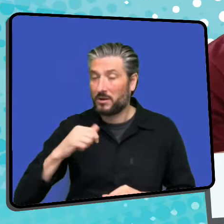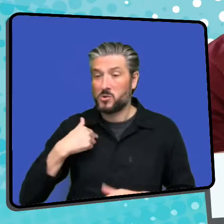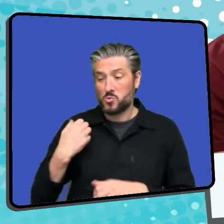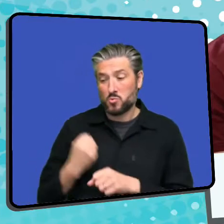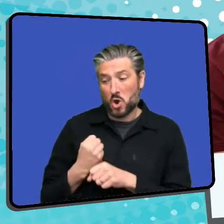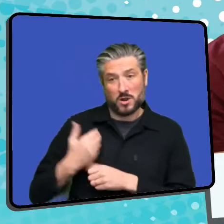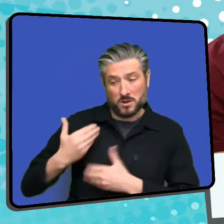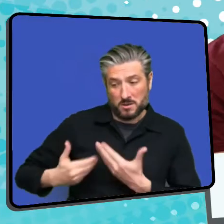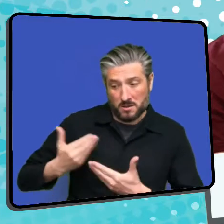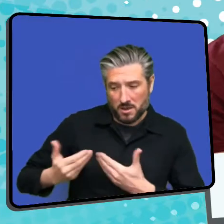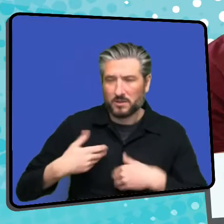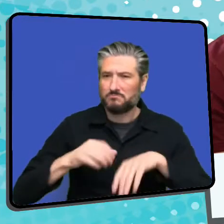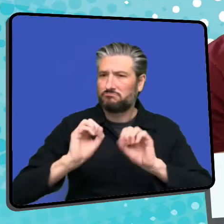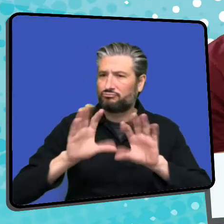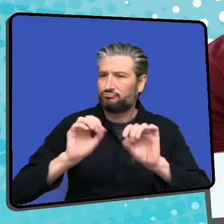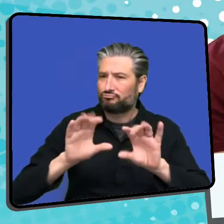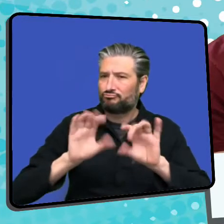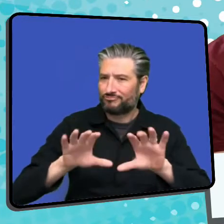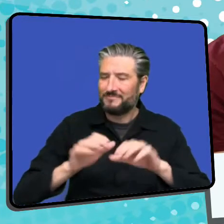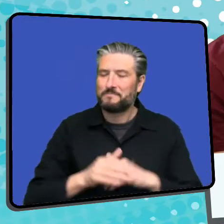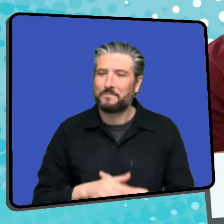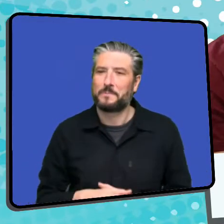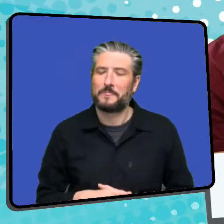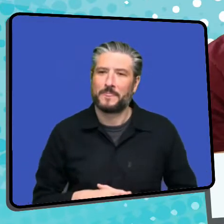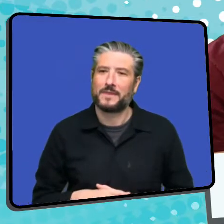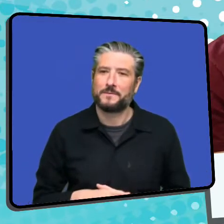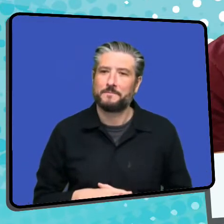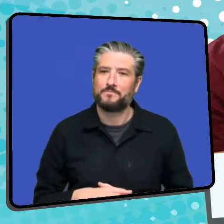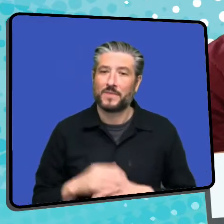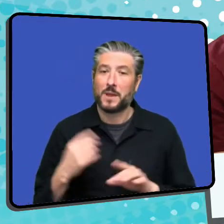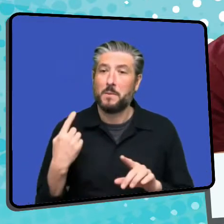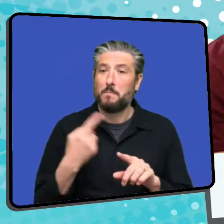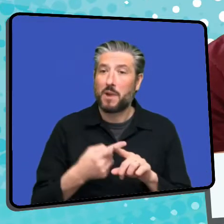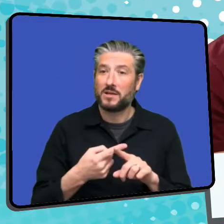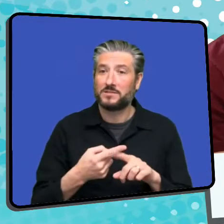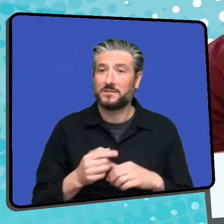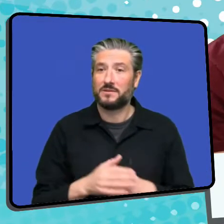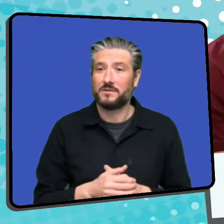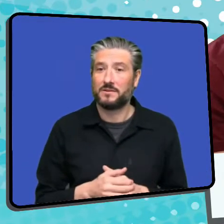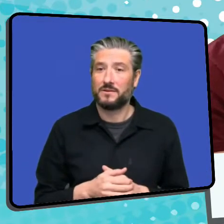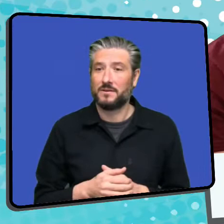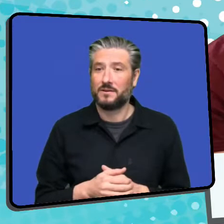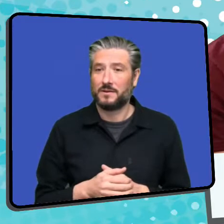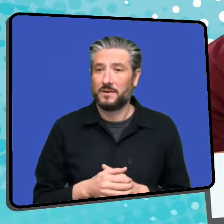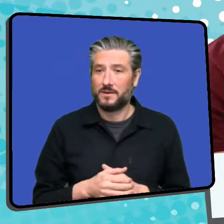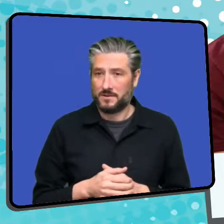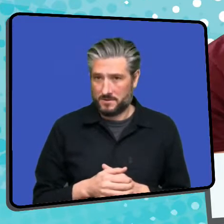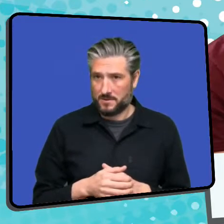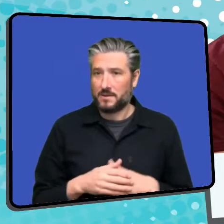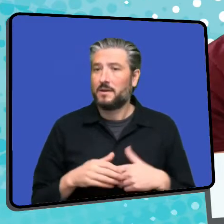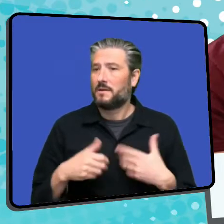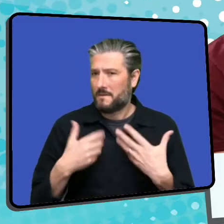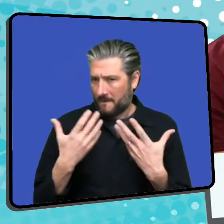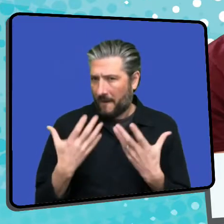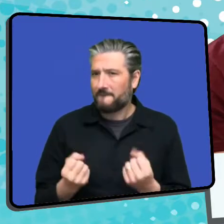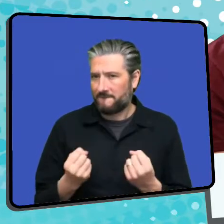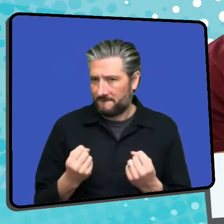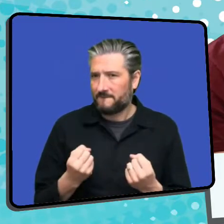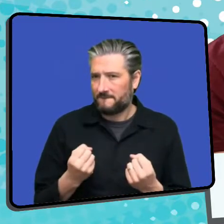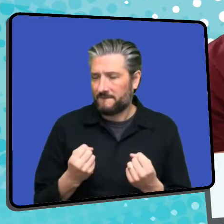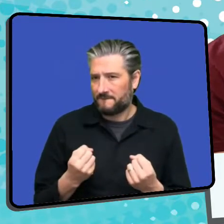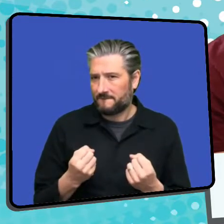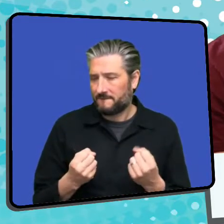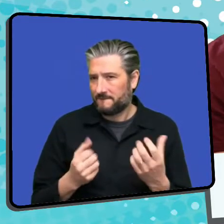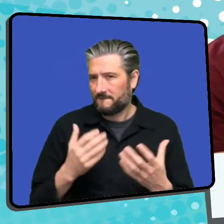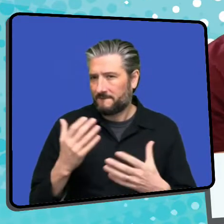blog and to users, but also there is also a GitHub which will be steadily fed by just as I